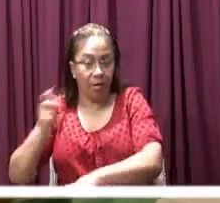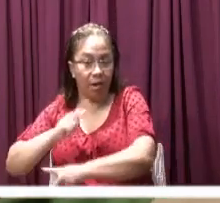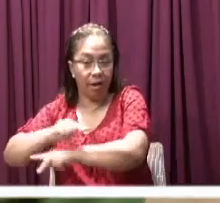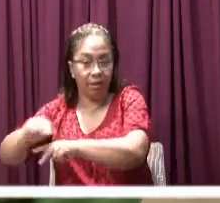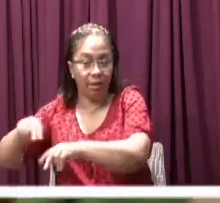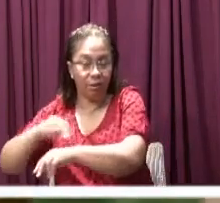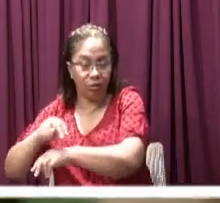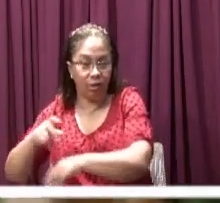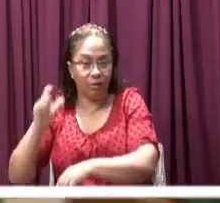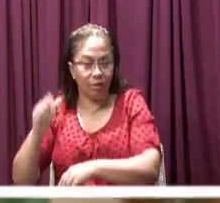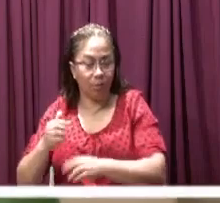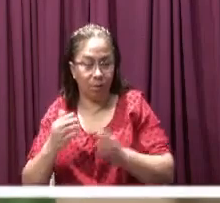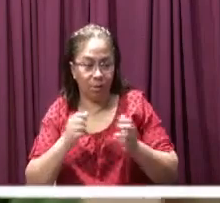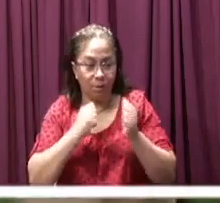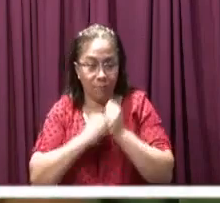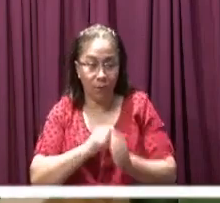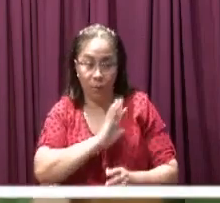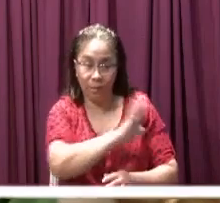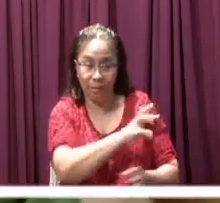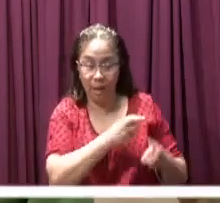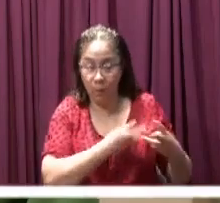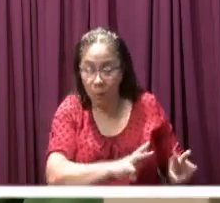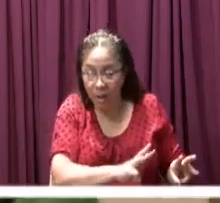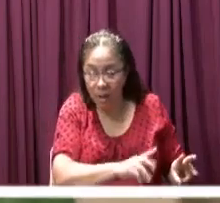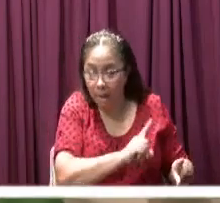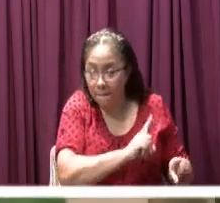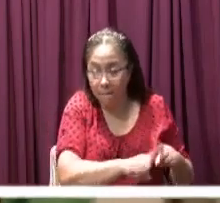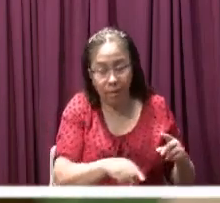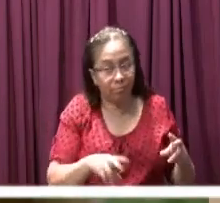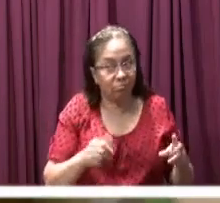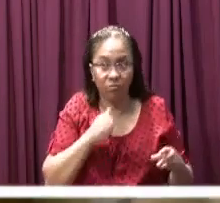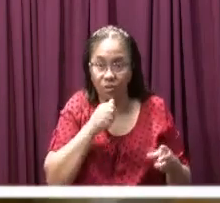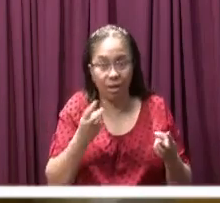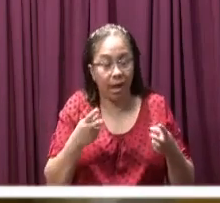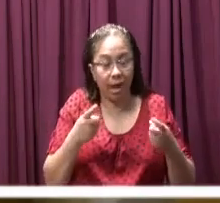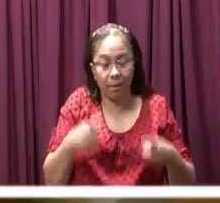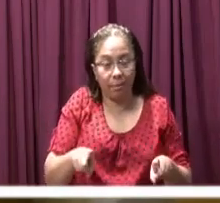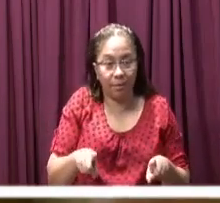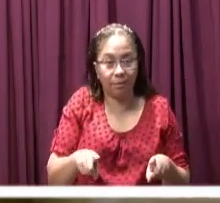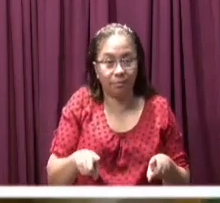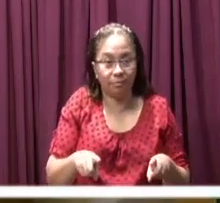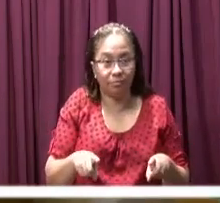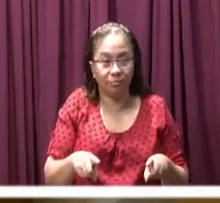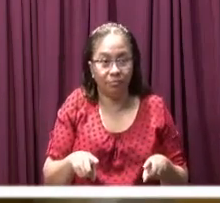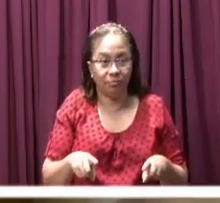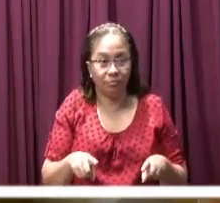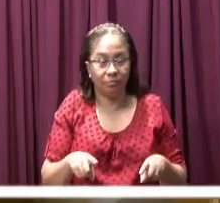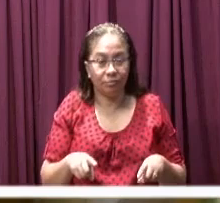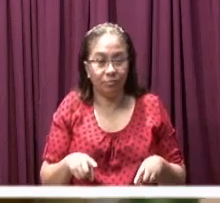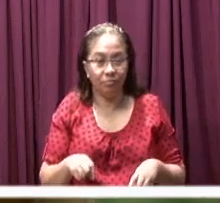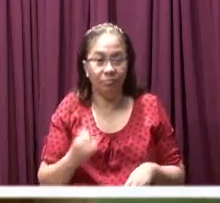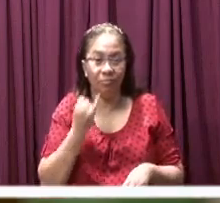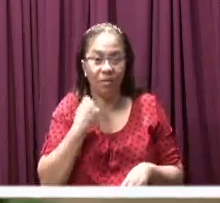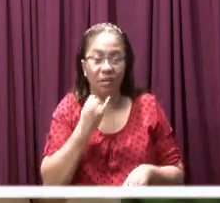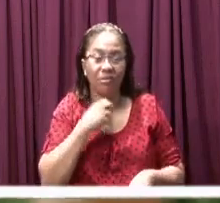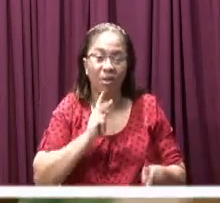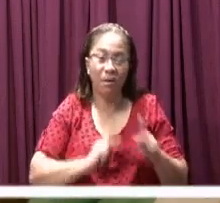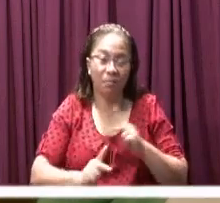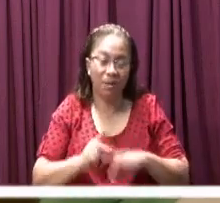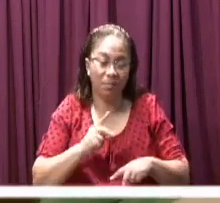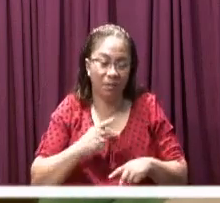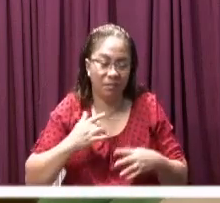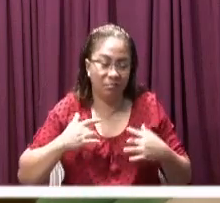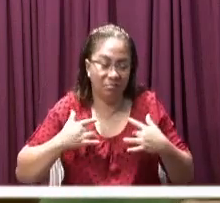the exile that they were the ones cast down, the butt of all jokes. They were oppressed. Their nation